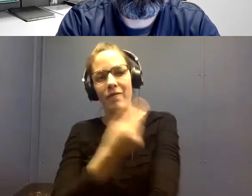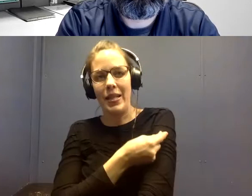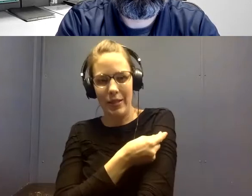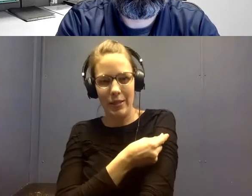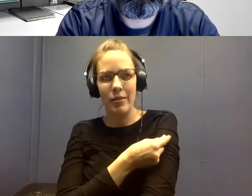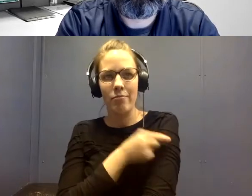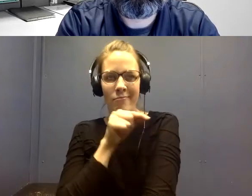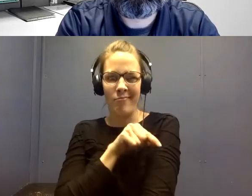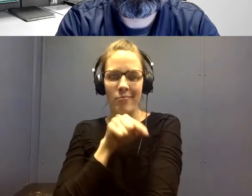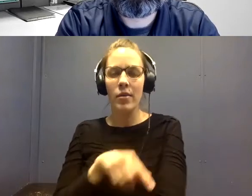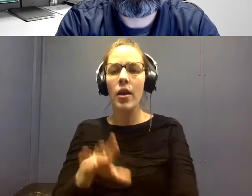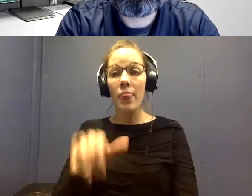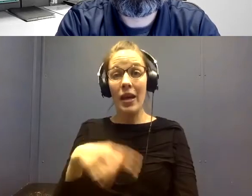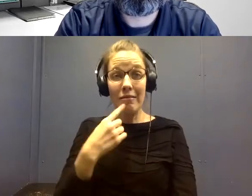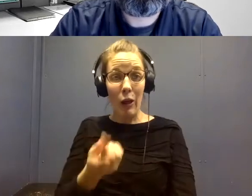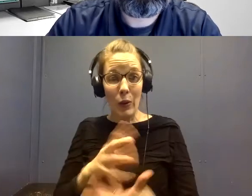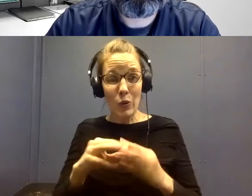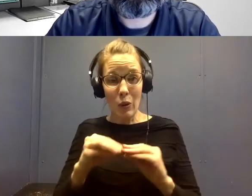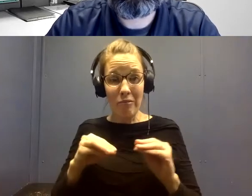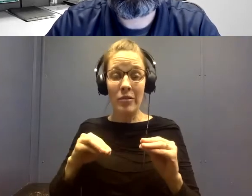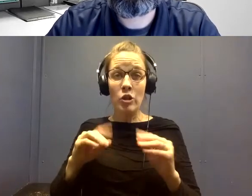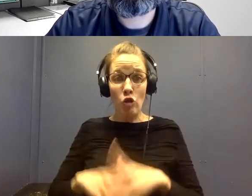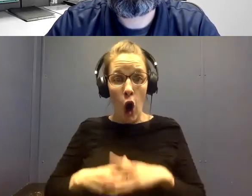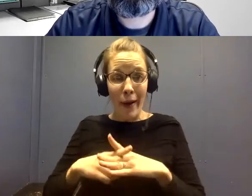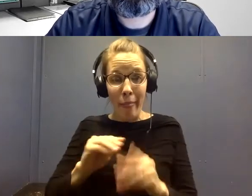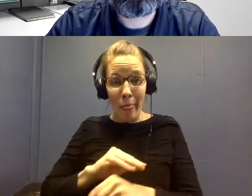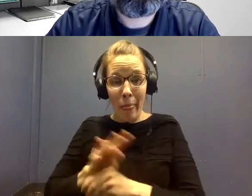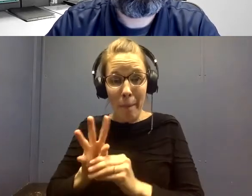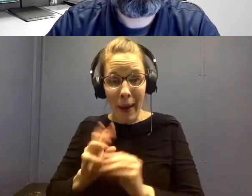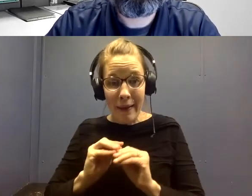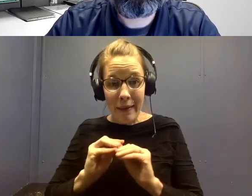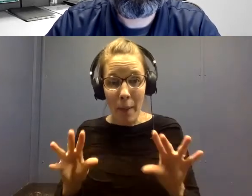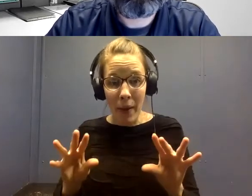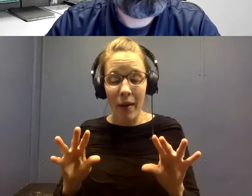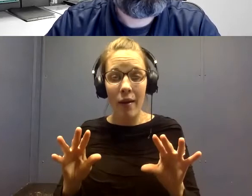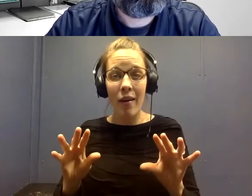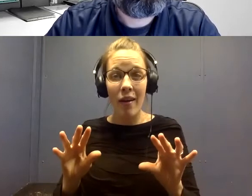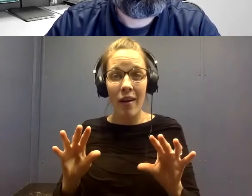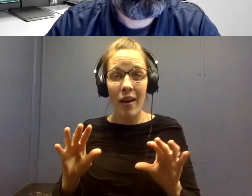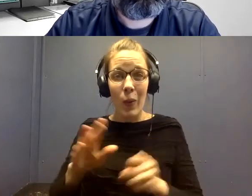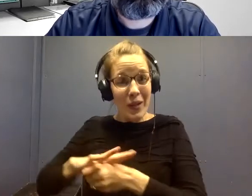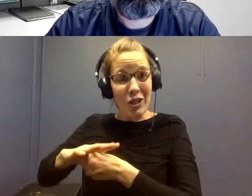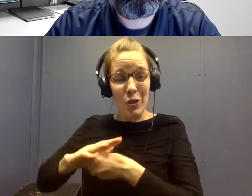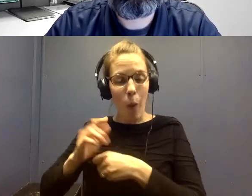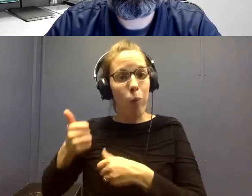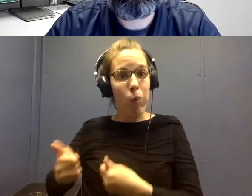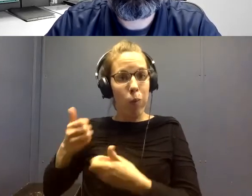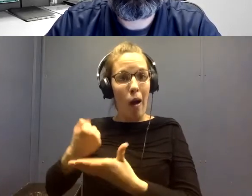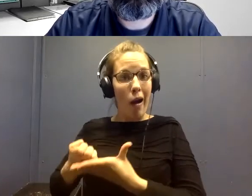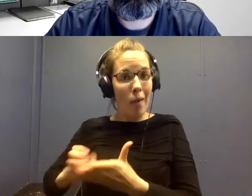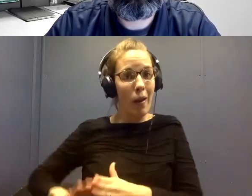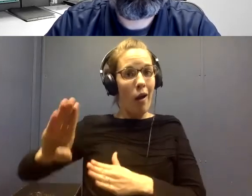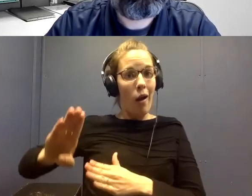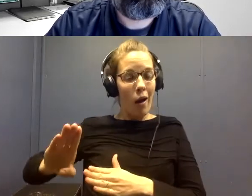I'll tell you the story that coming into the pandemic, our region was riding a relative high for our economy. Companies were doing